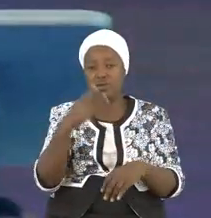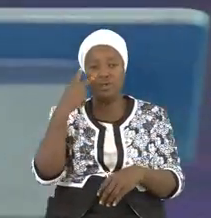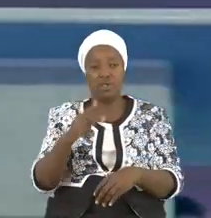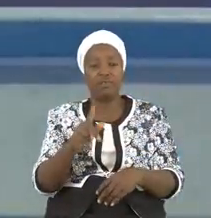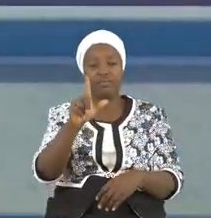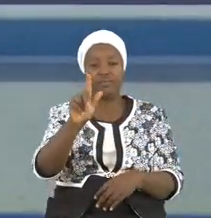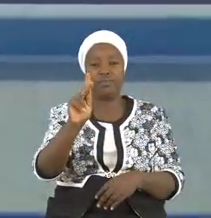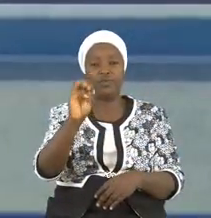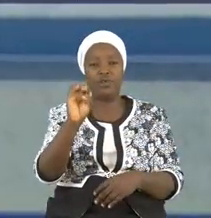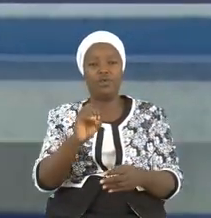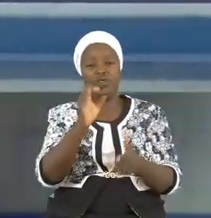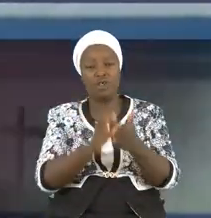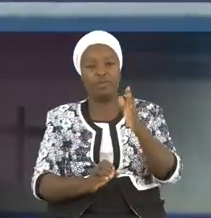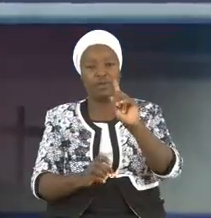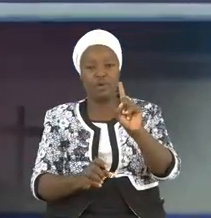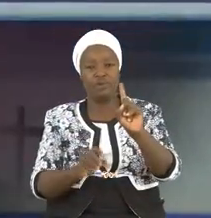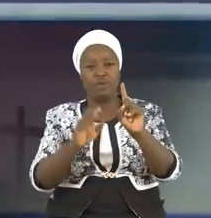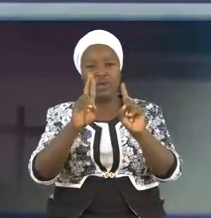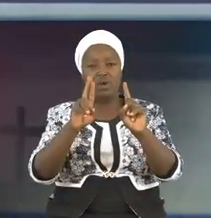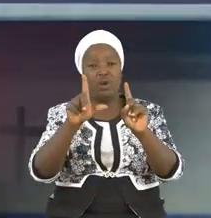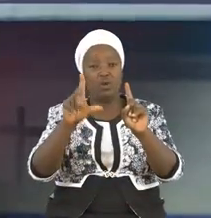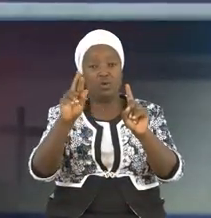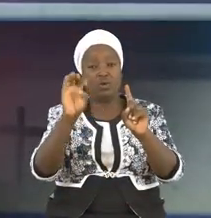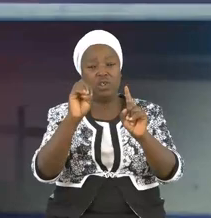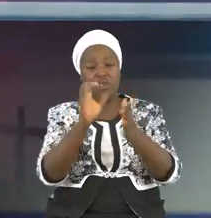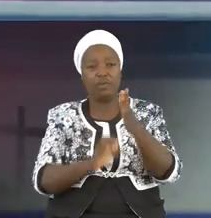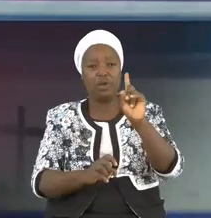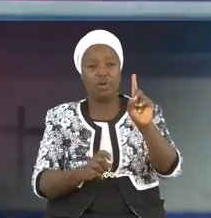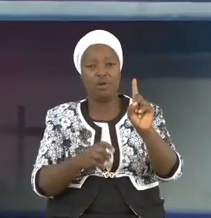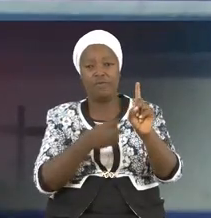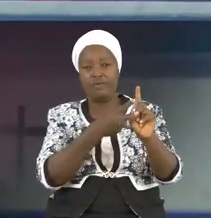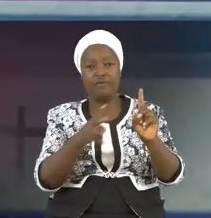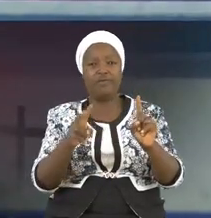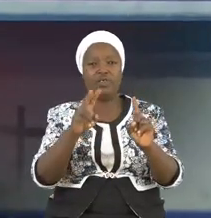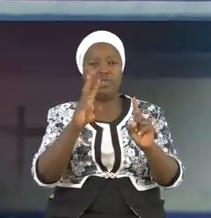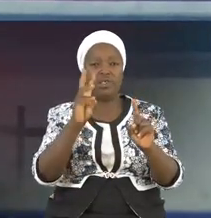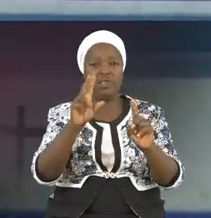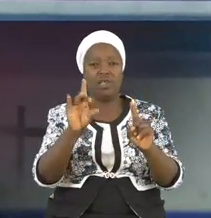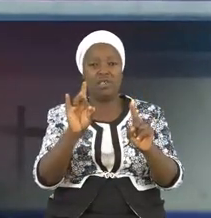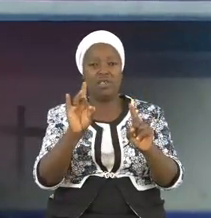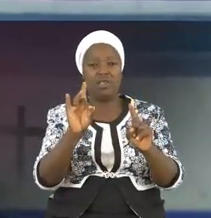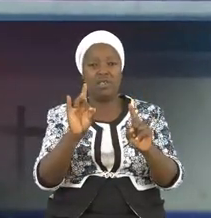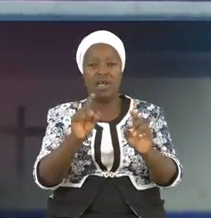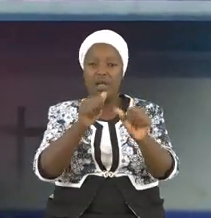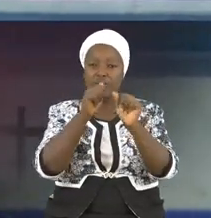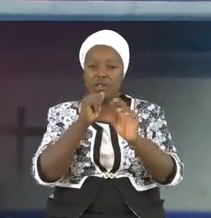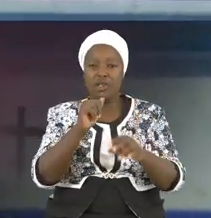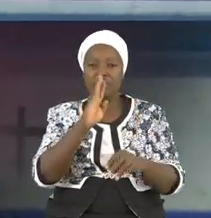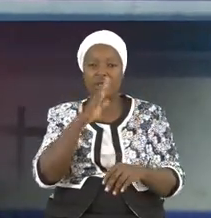verse 68. Blessed be the Lord, the God of Israel,